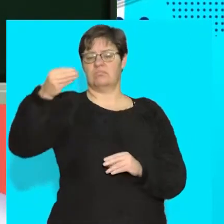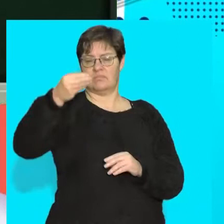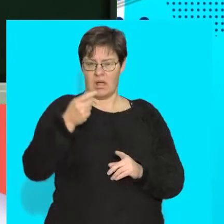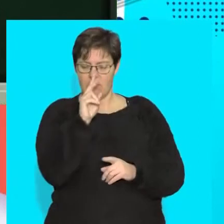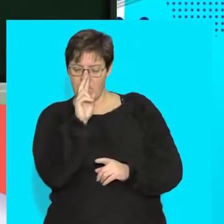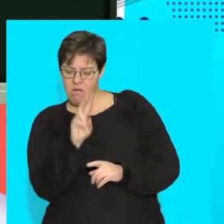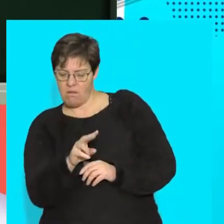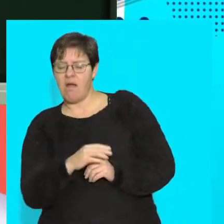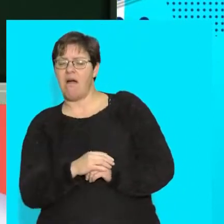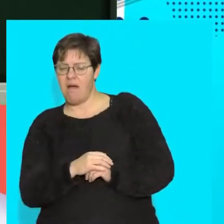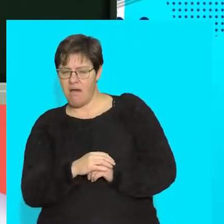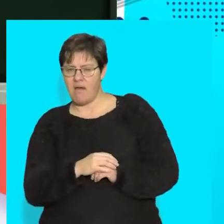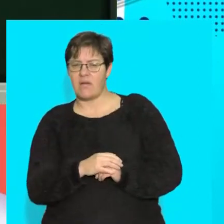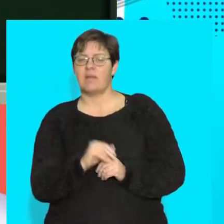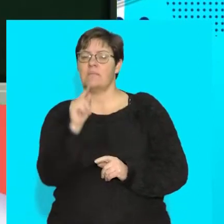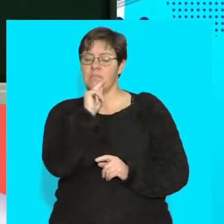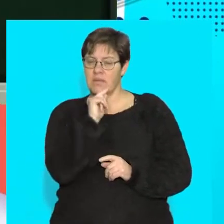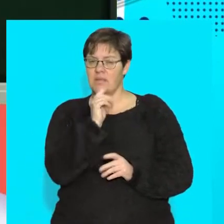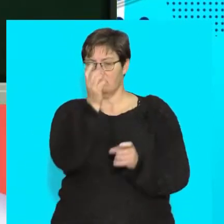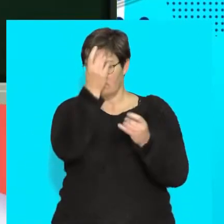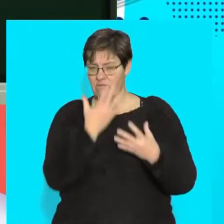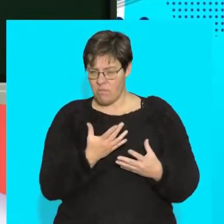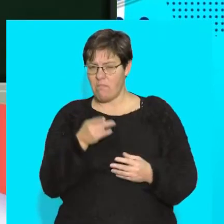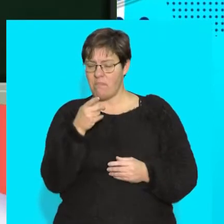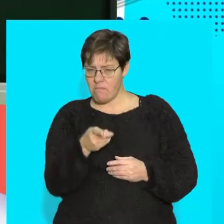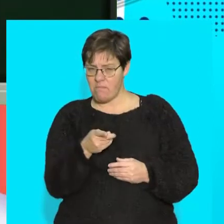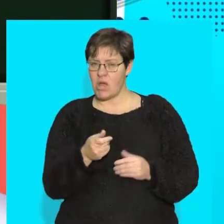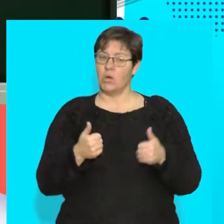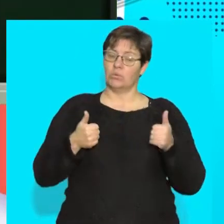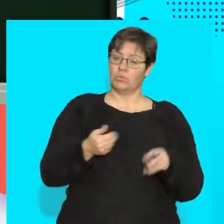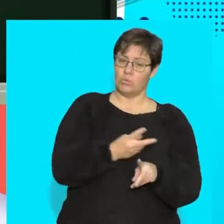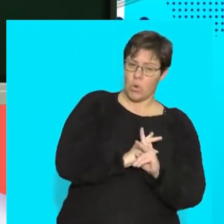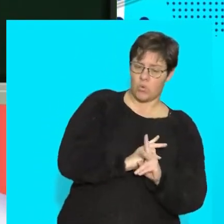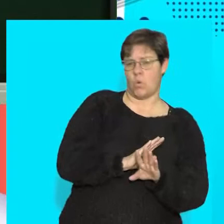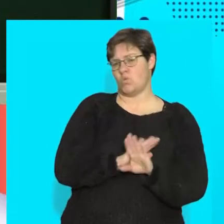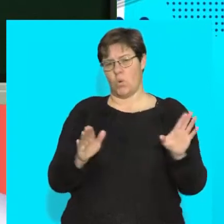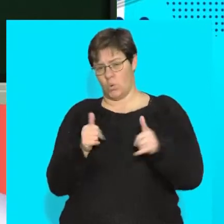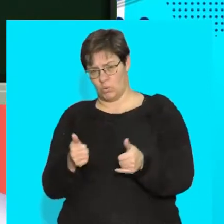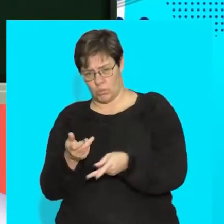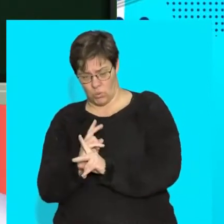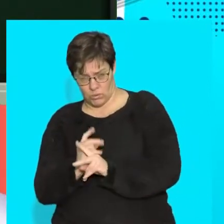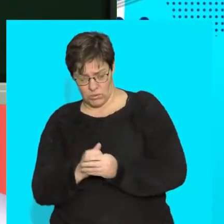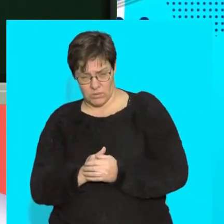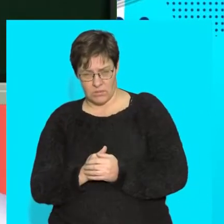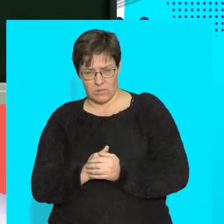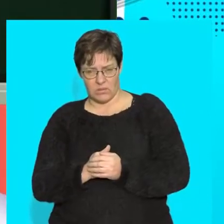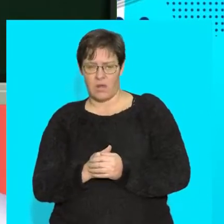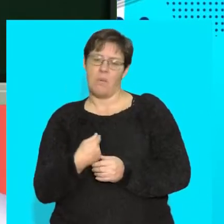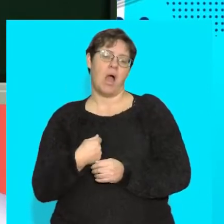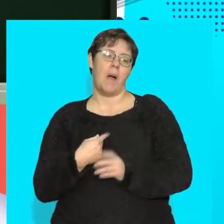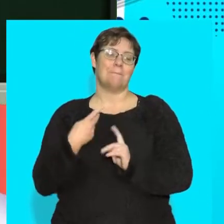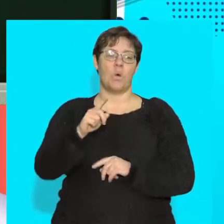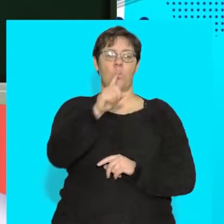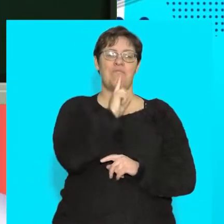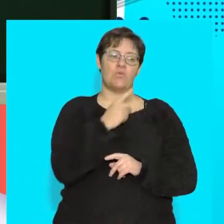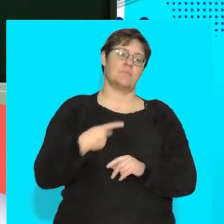look at all of that, and then that's what will inform you whether this is a good loan or not. It's not about I'm going